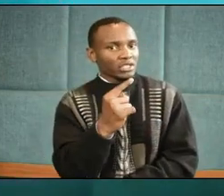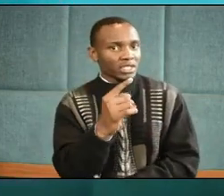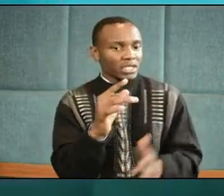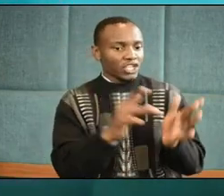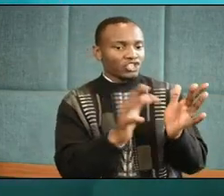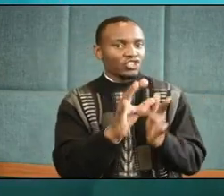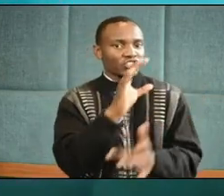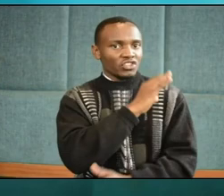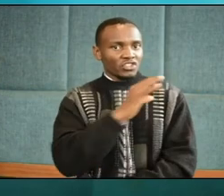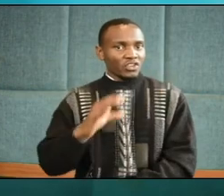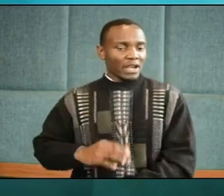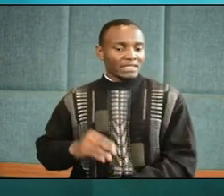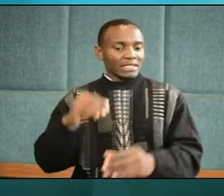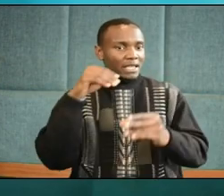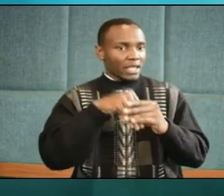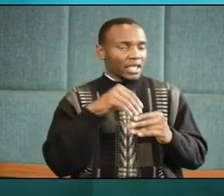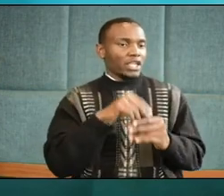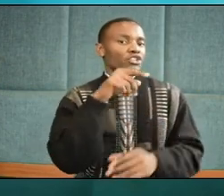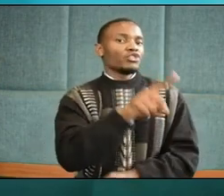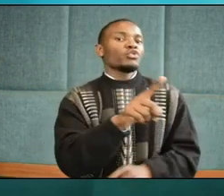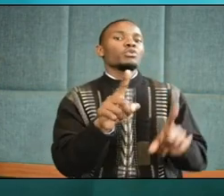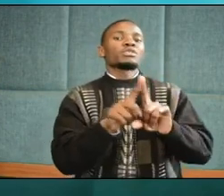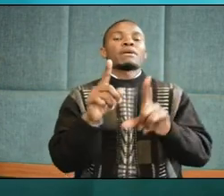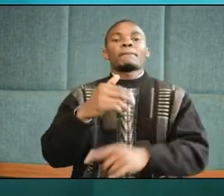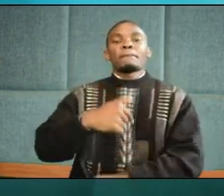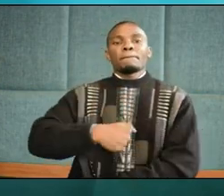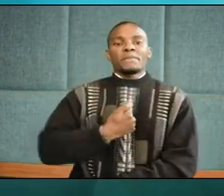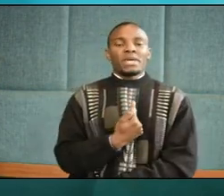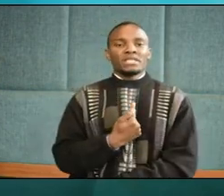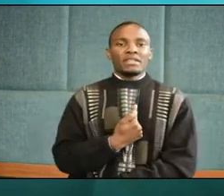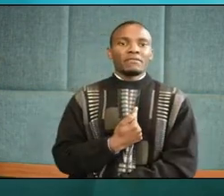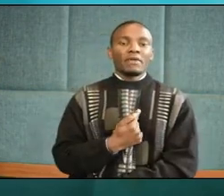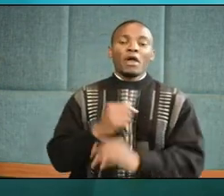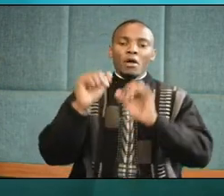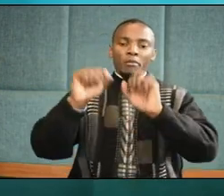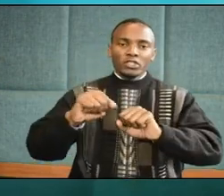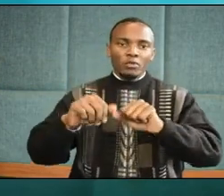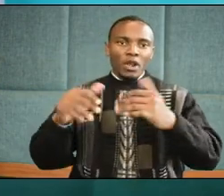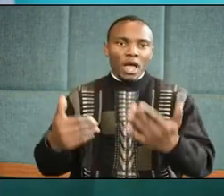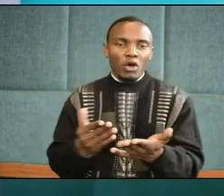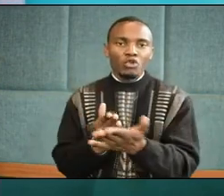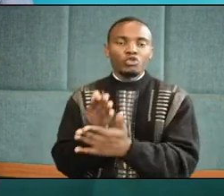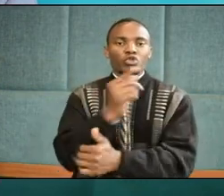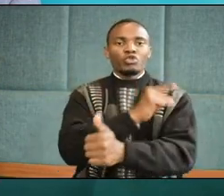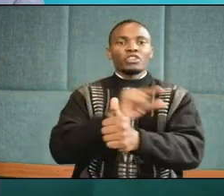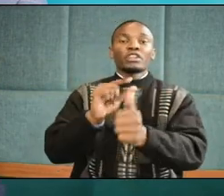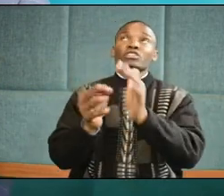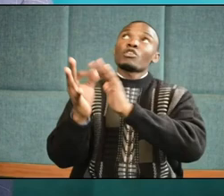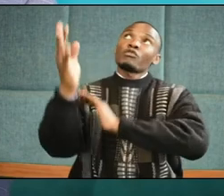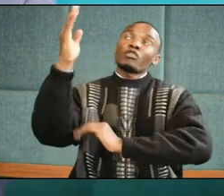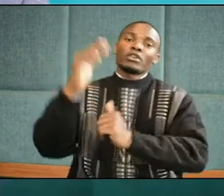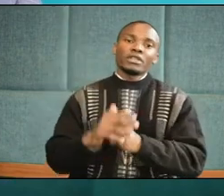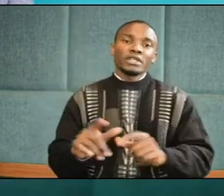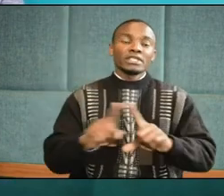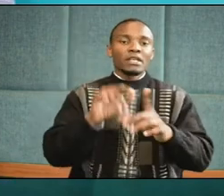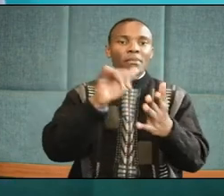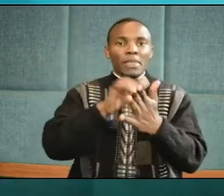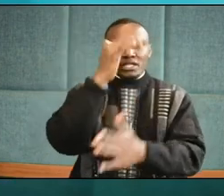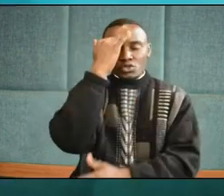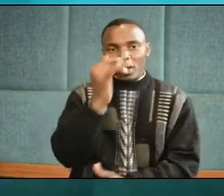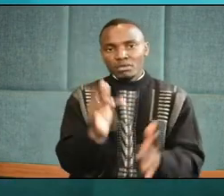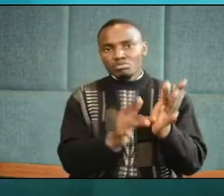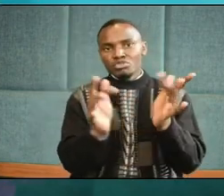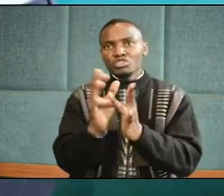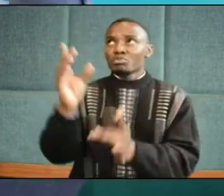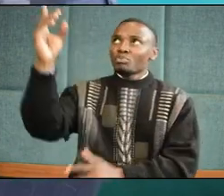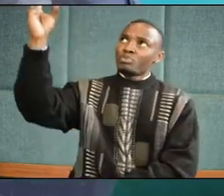you and in me. And it is possible by God's grace. That is why Jesus came from